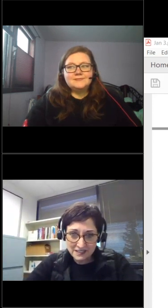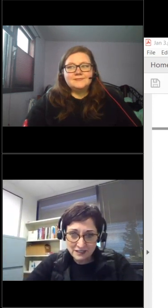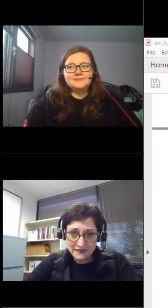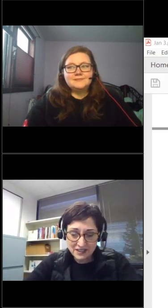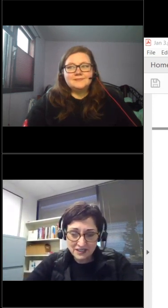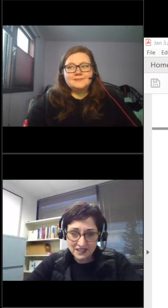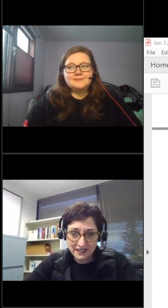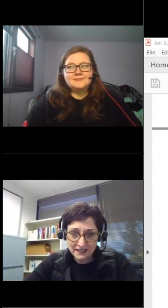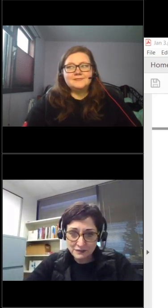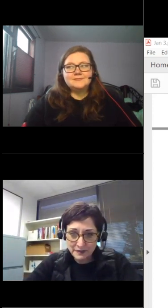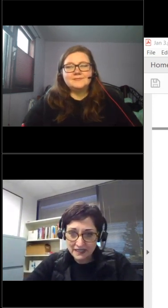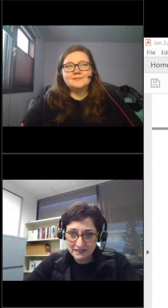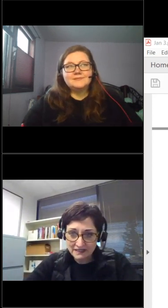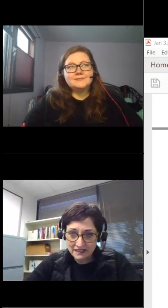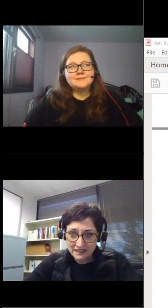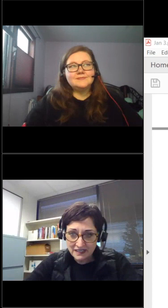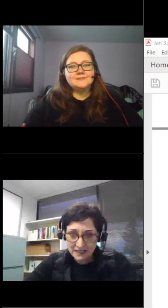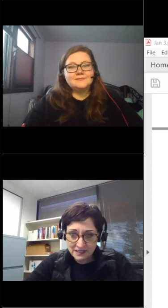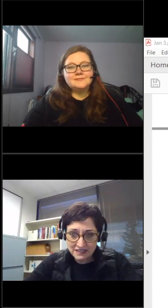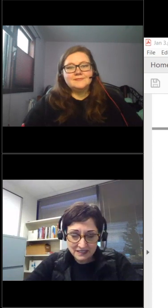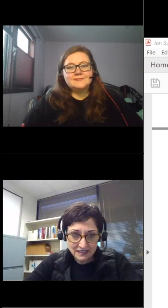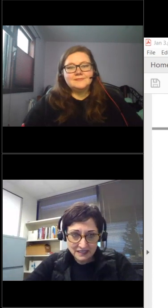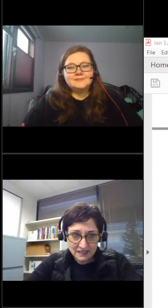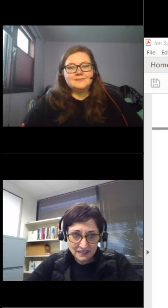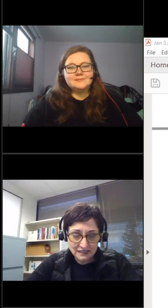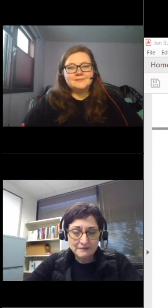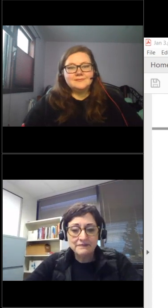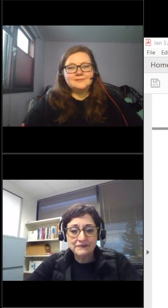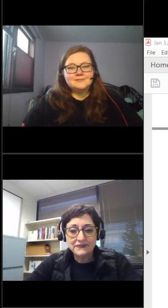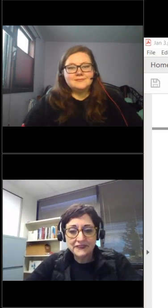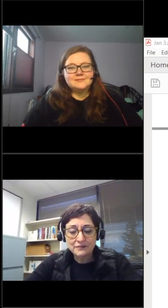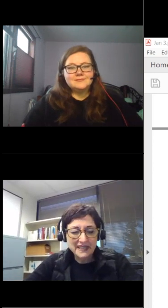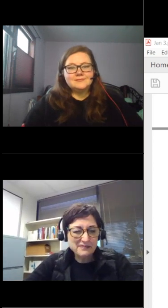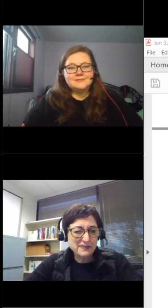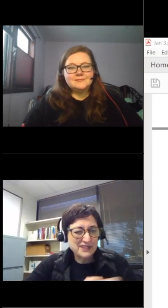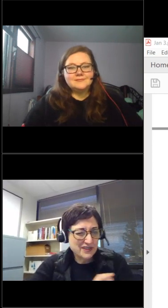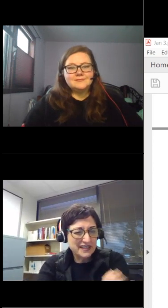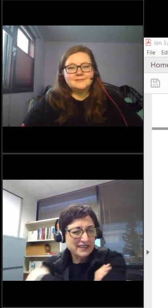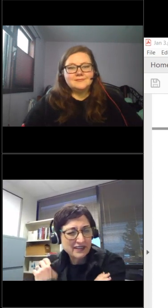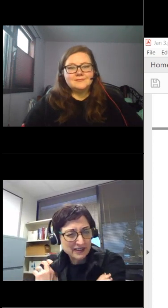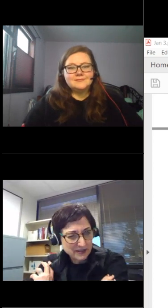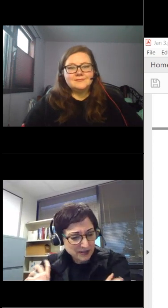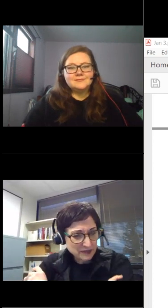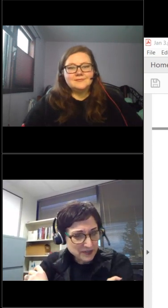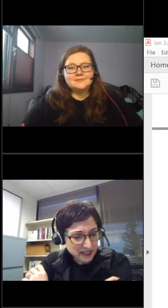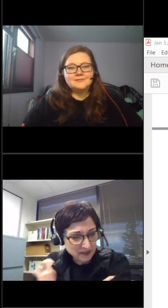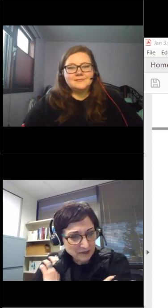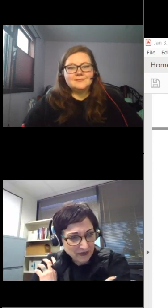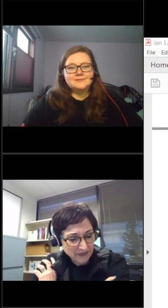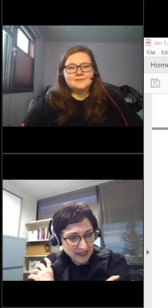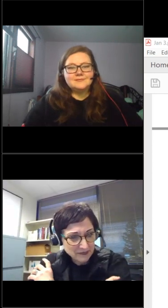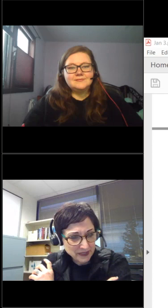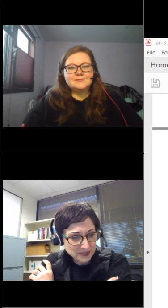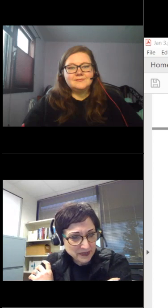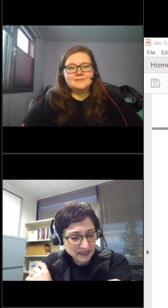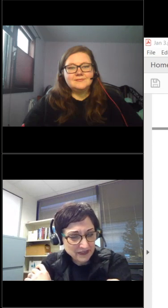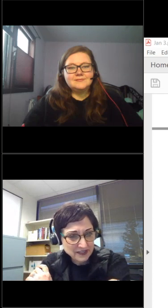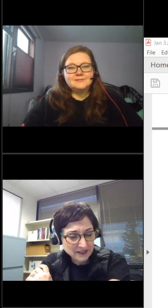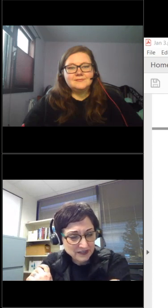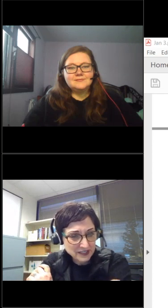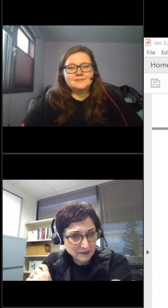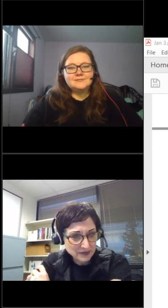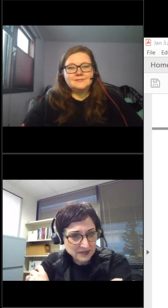IDD and dementia as the lifespan has increased. There might be a training on our YouTube channel about that because we